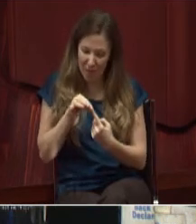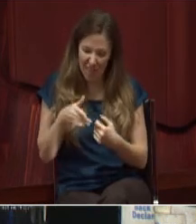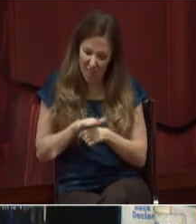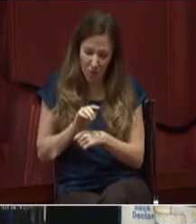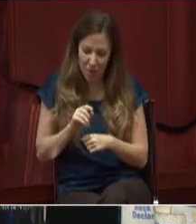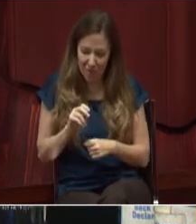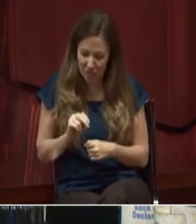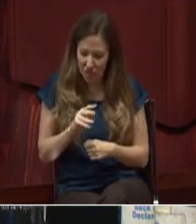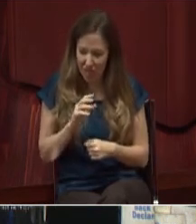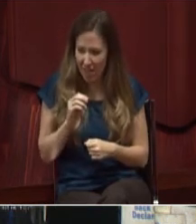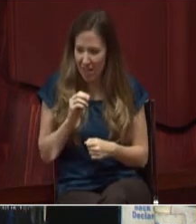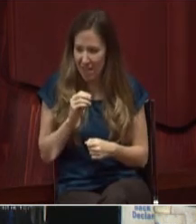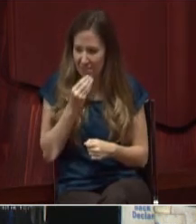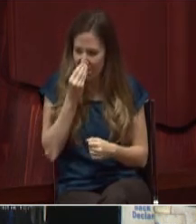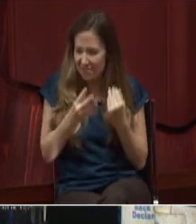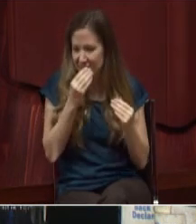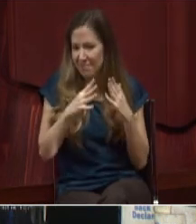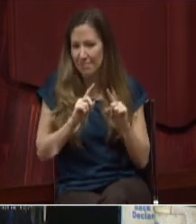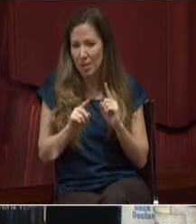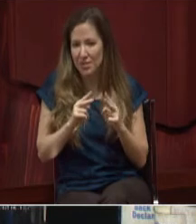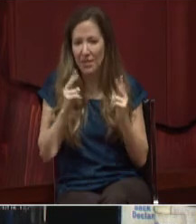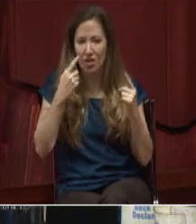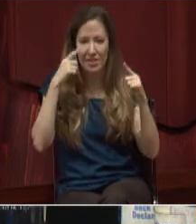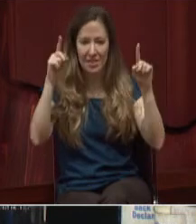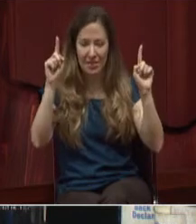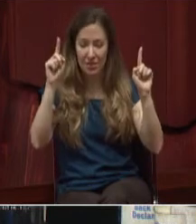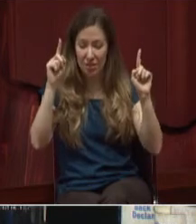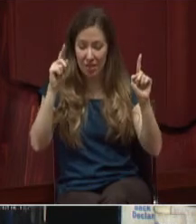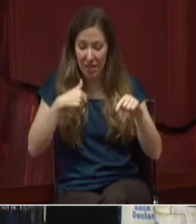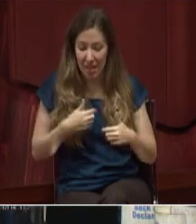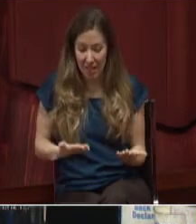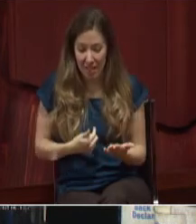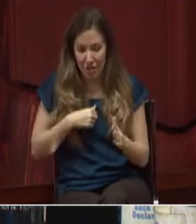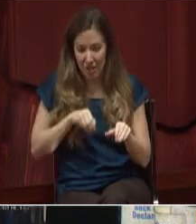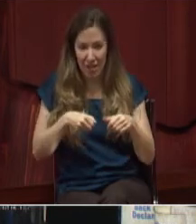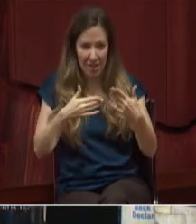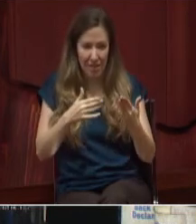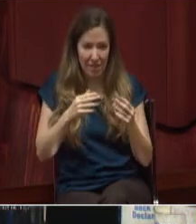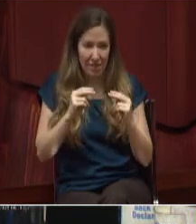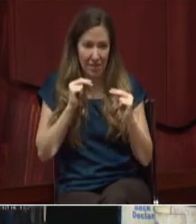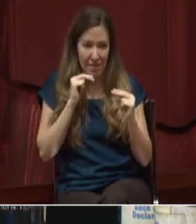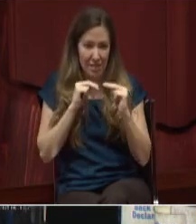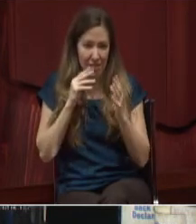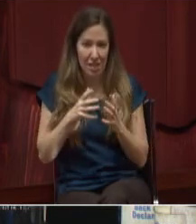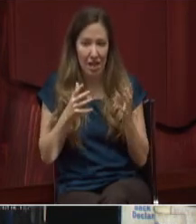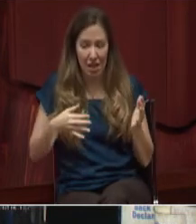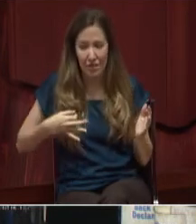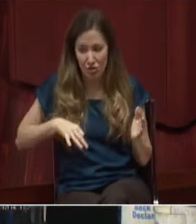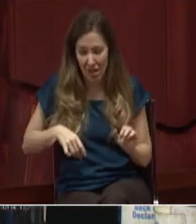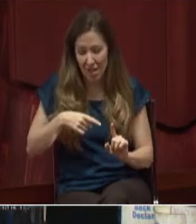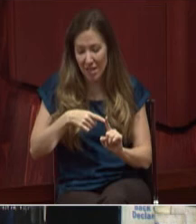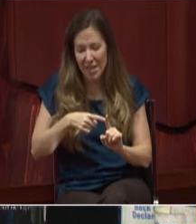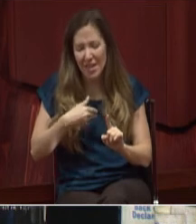and ambivalence, but it was tremendously successful, and here I give Nixon a lot of credit. He struck a perfect balance,